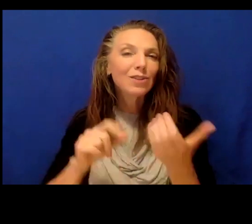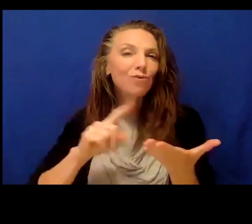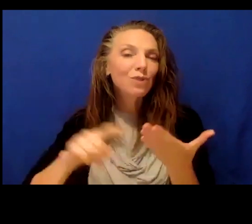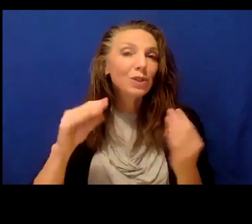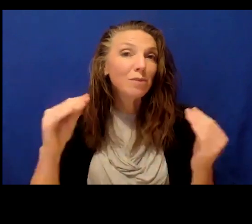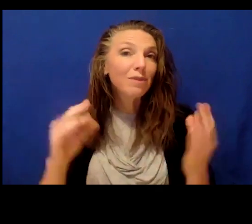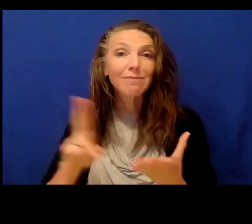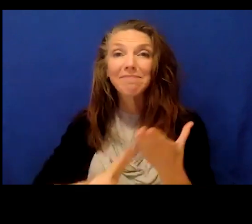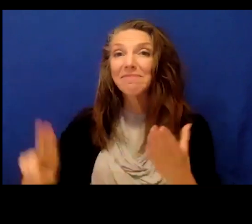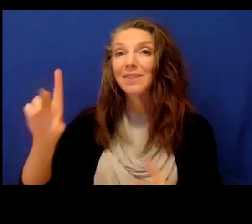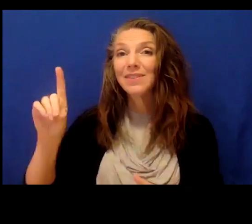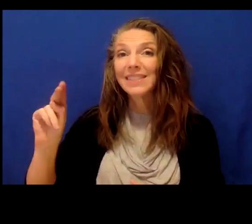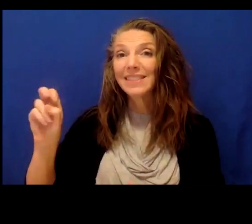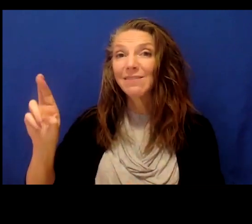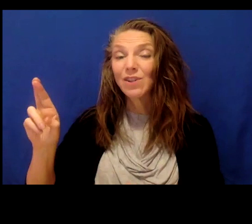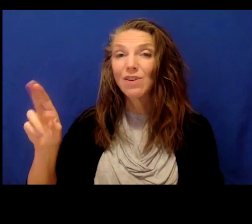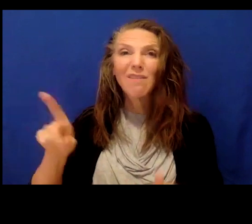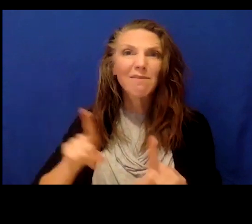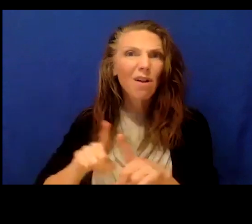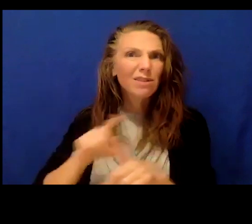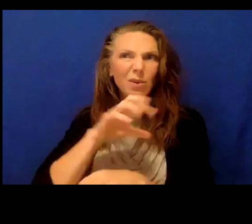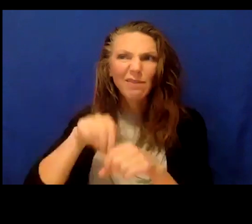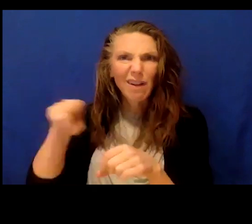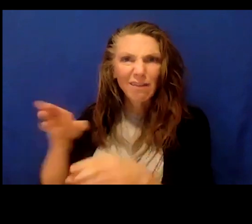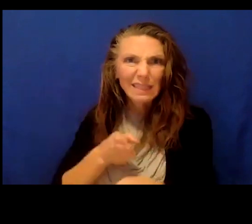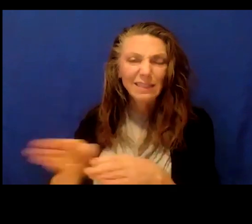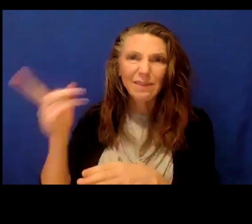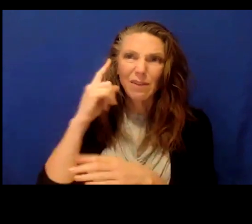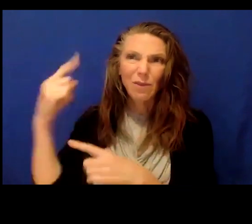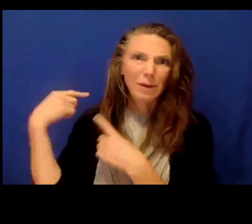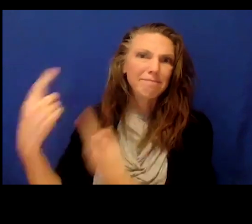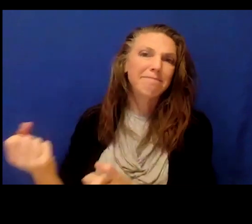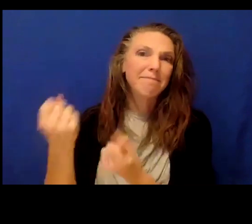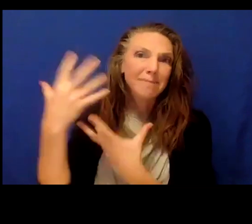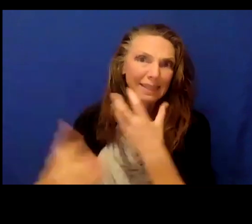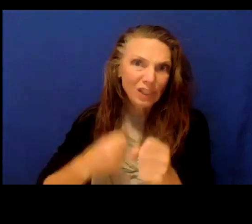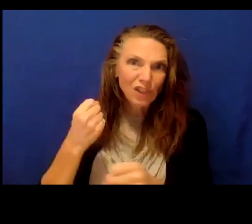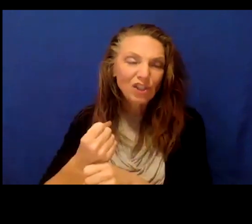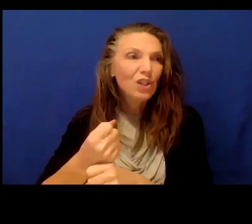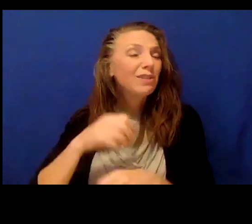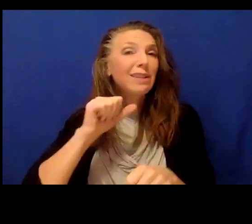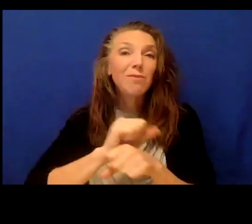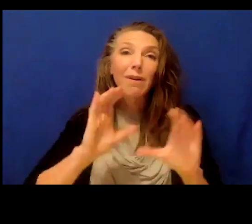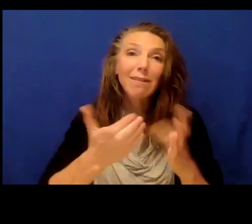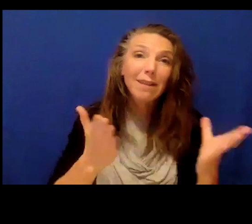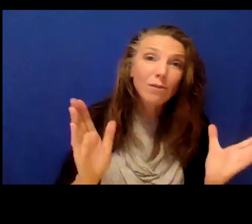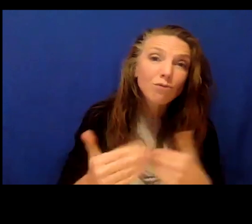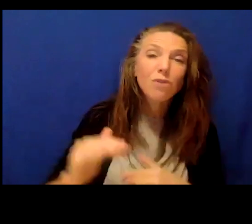I've also been a childcare administrator. I've been a provider myself in classrooms and in childcare